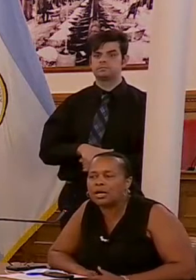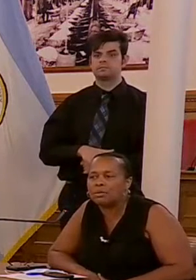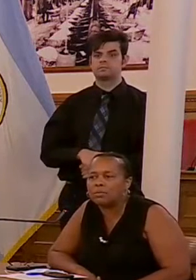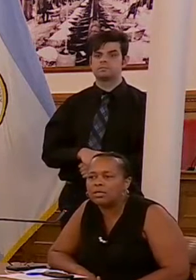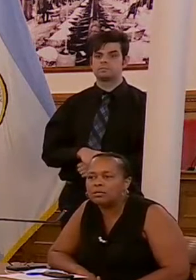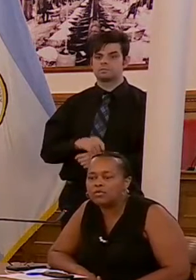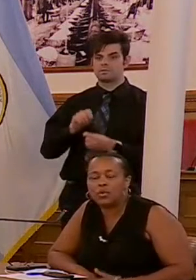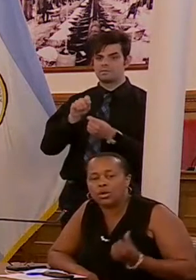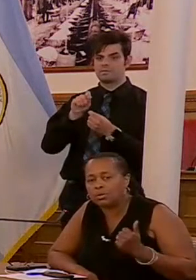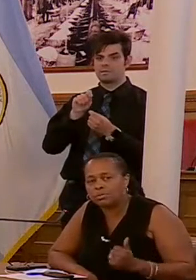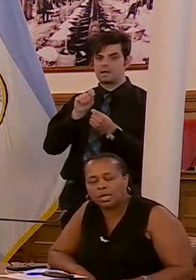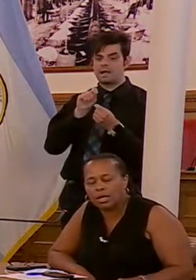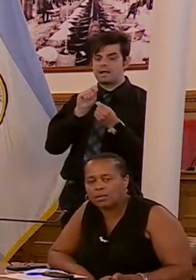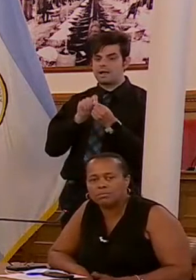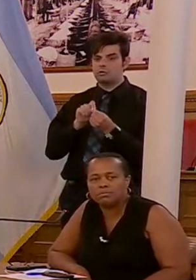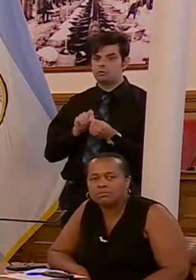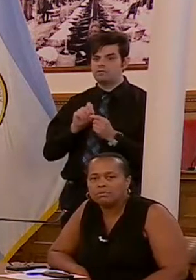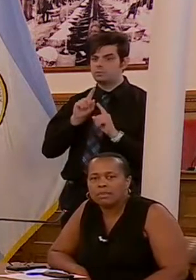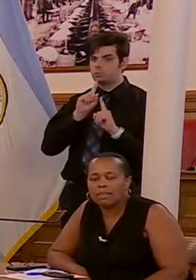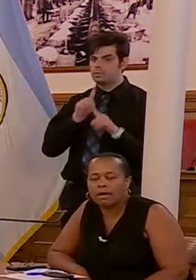further